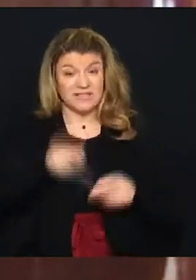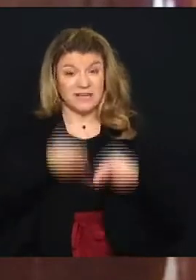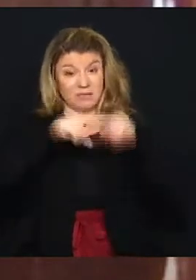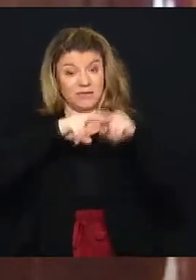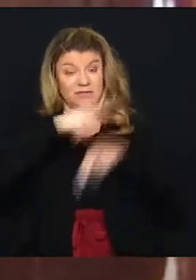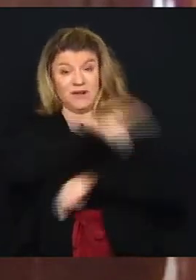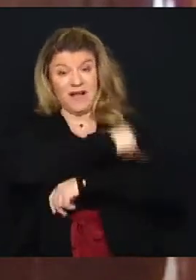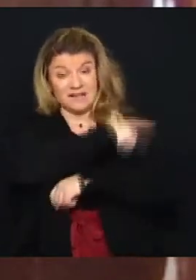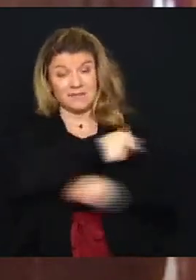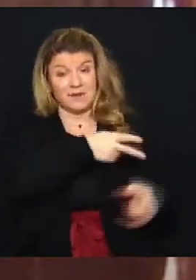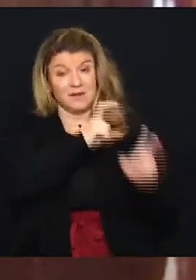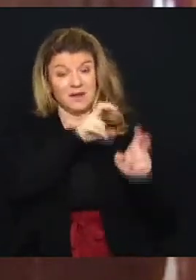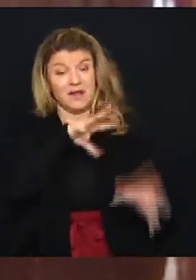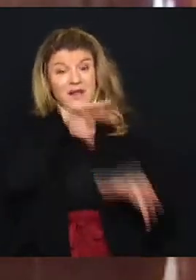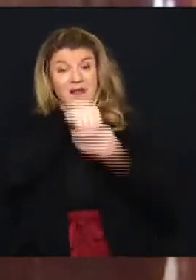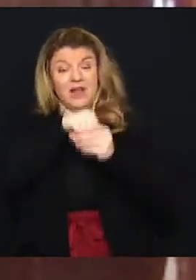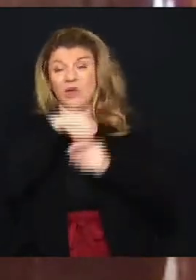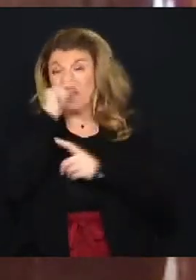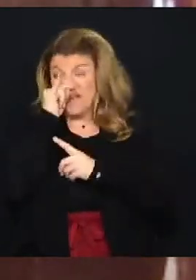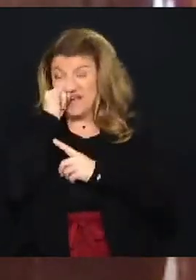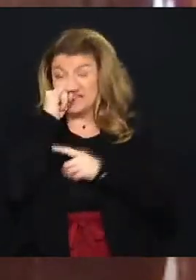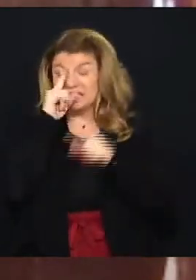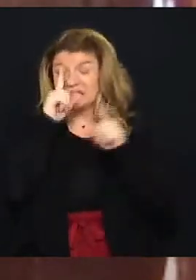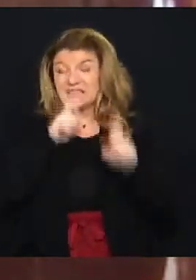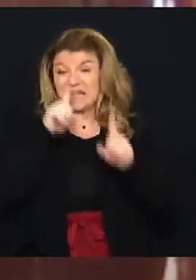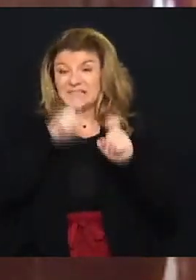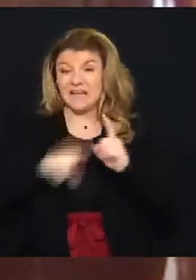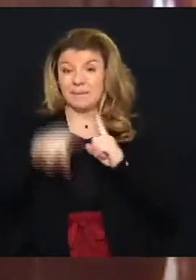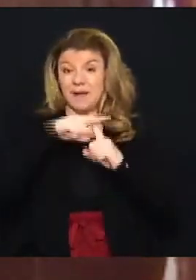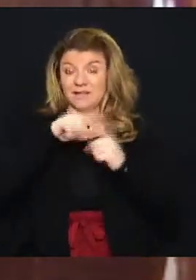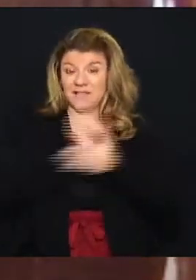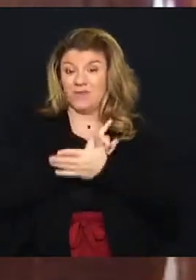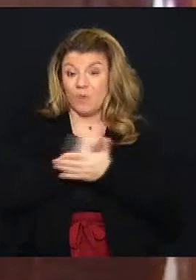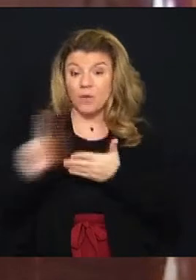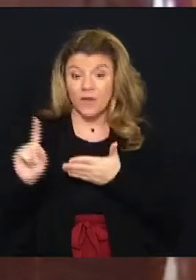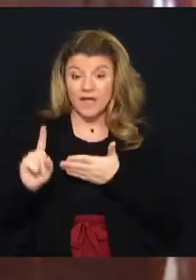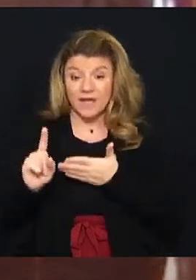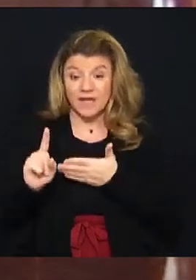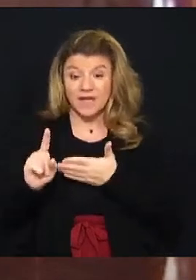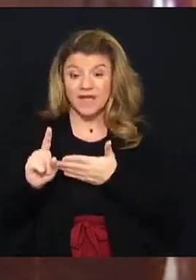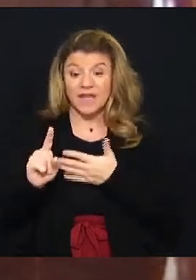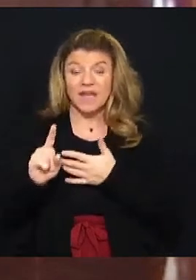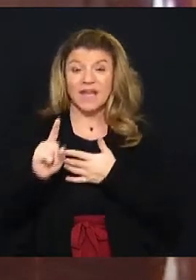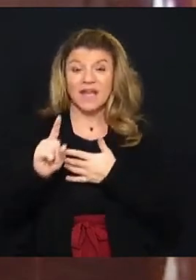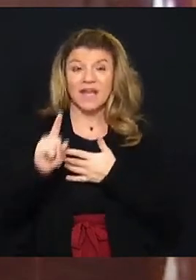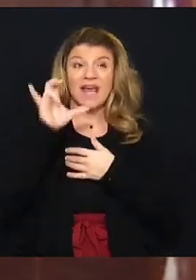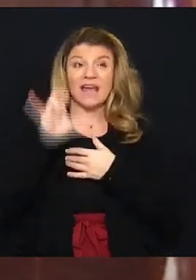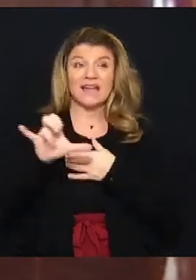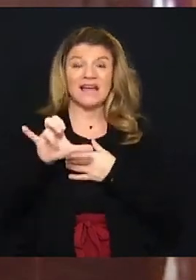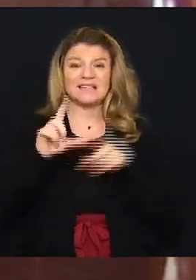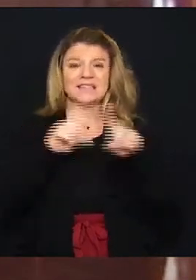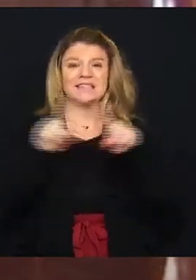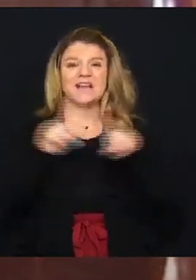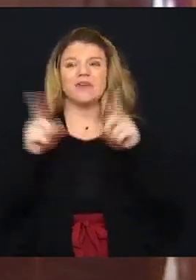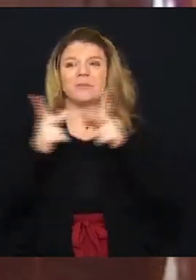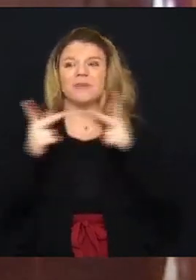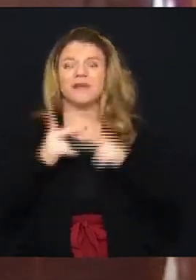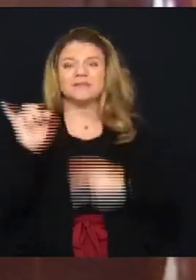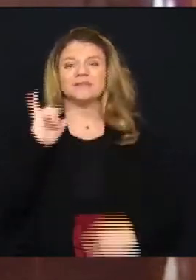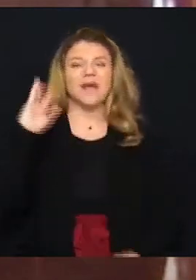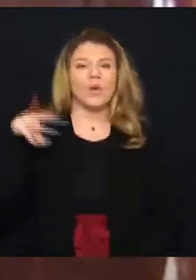hospitalizations with children testing positive over the last week. And in some places, like in Washington,